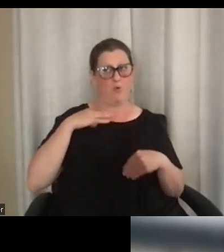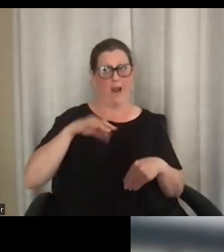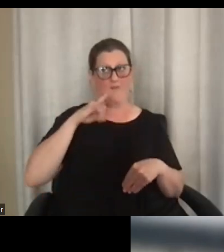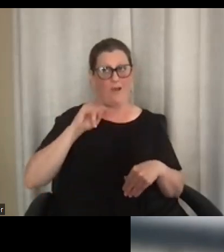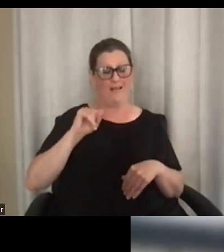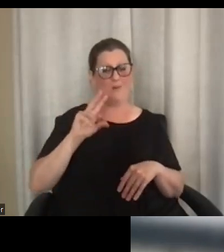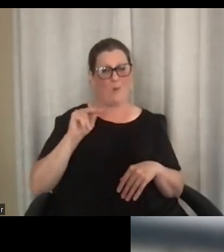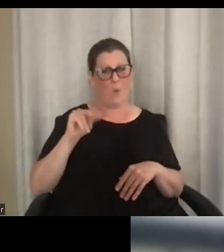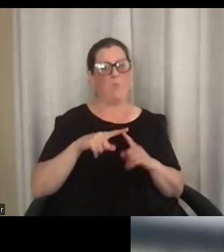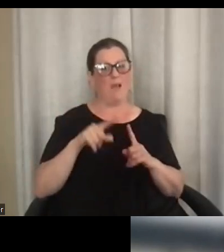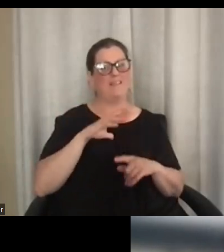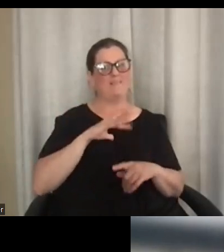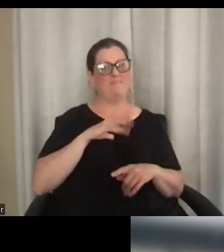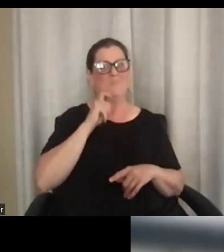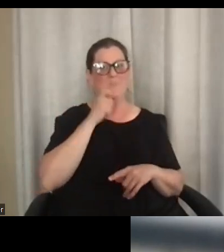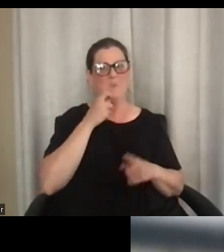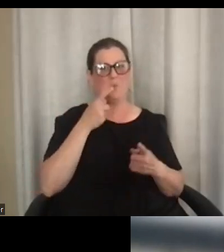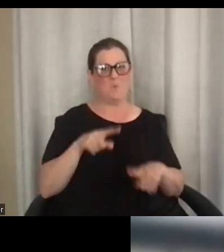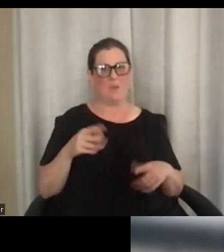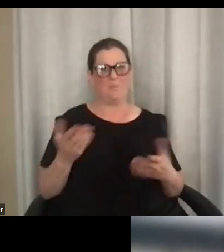very cool in Michigan that is occurring.